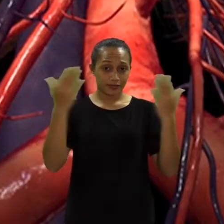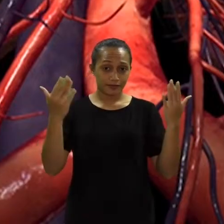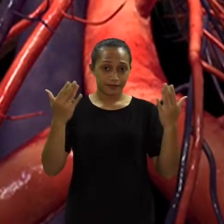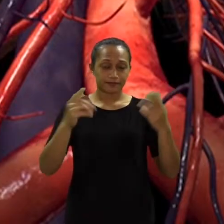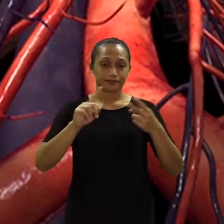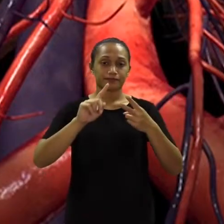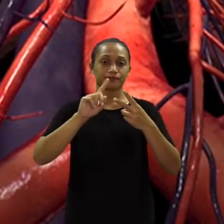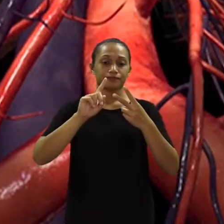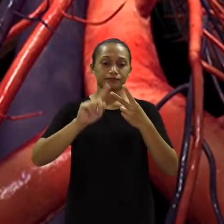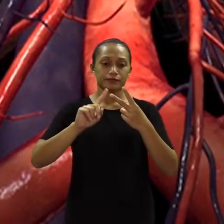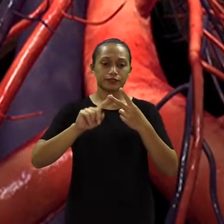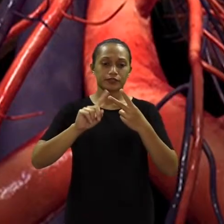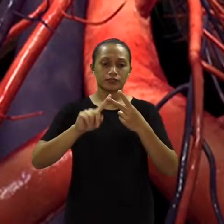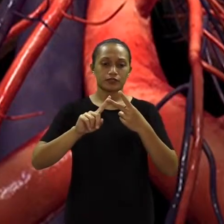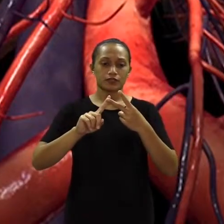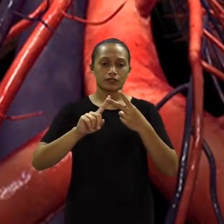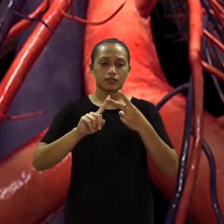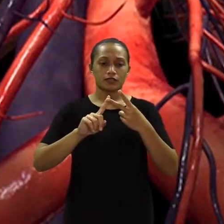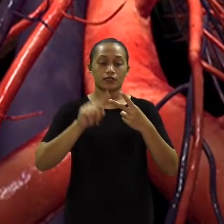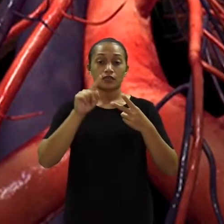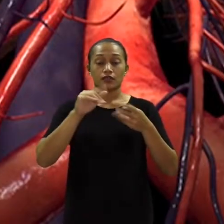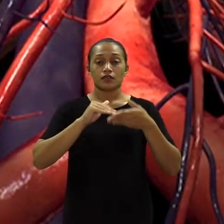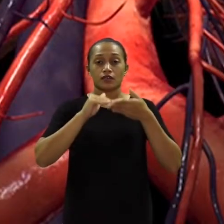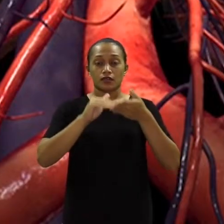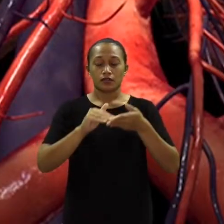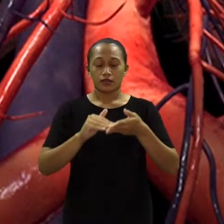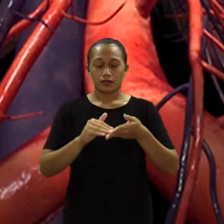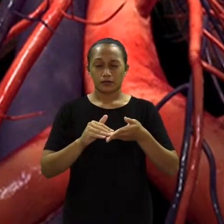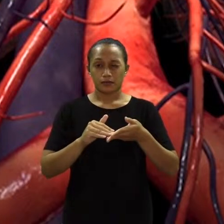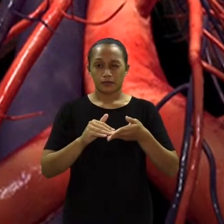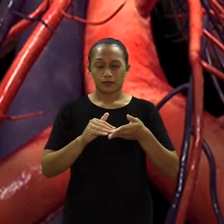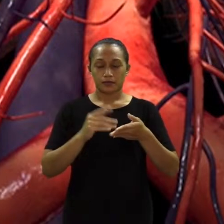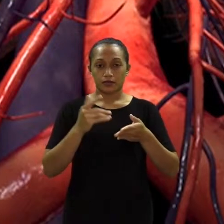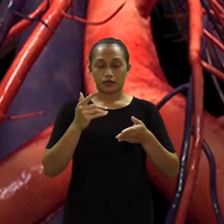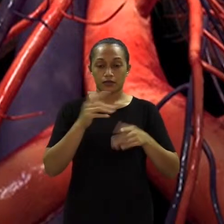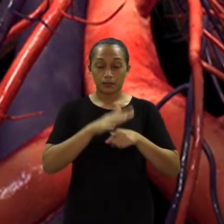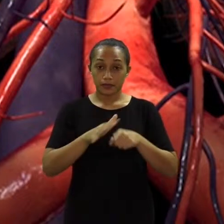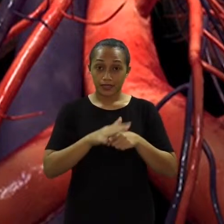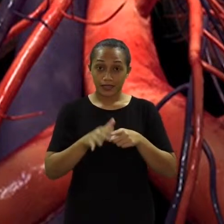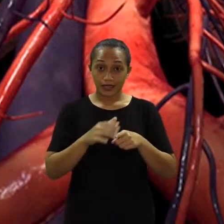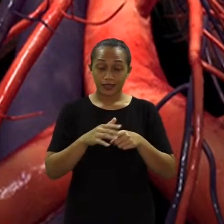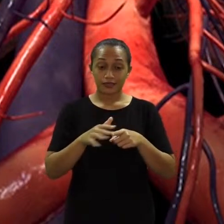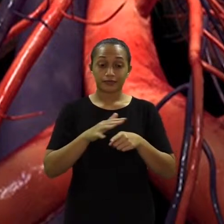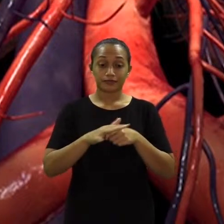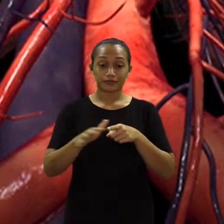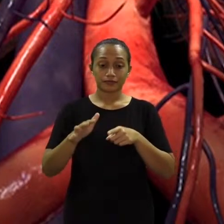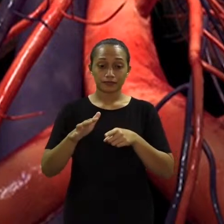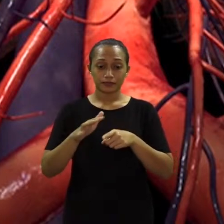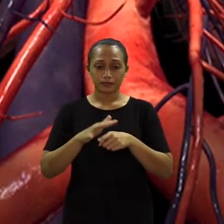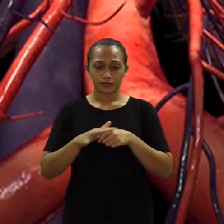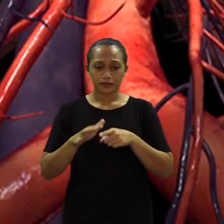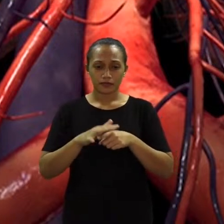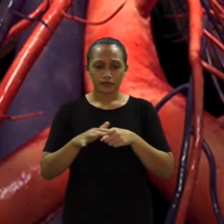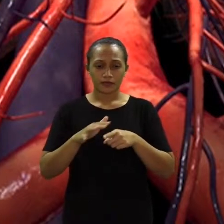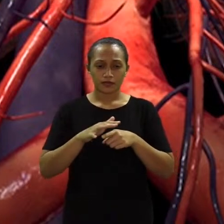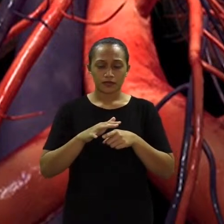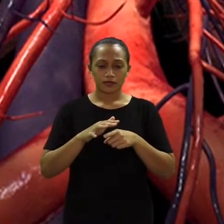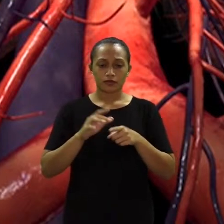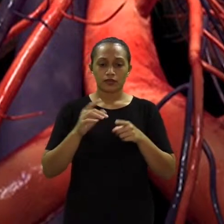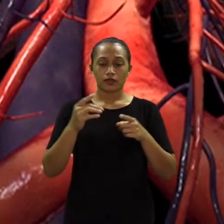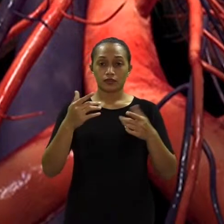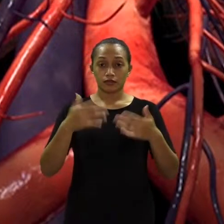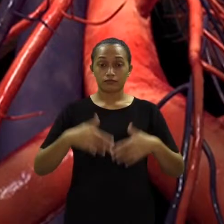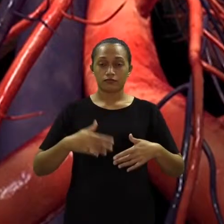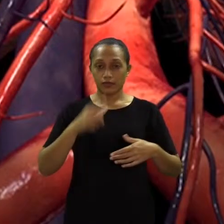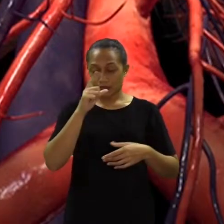Secondly, regular exercise also helps blood vessels expand. When you exercise, the blood vessels expand and able to